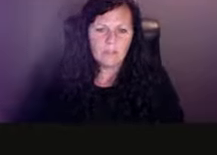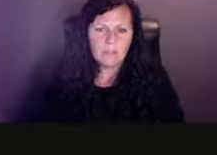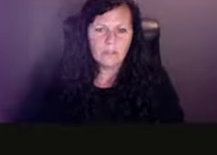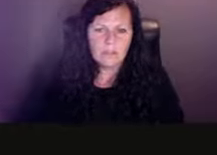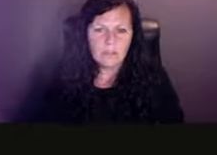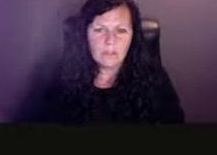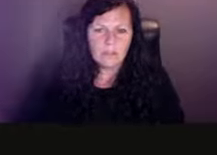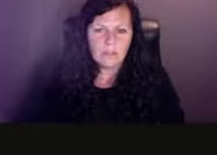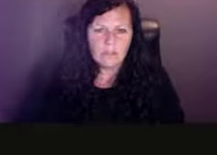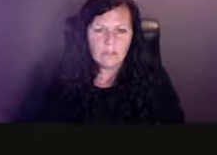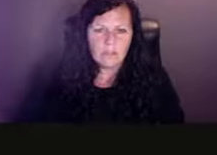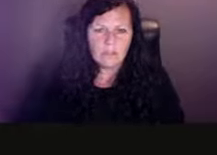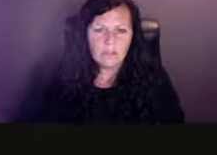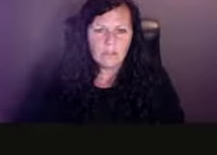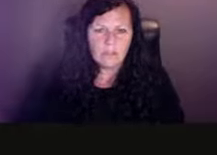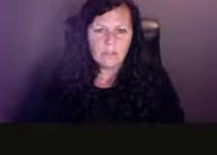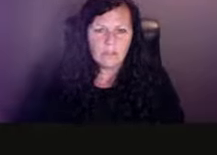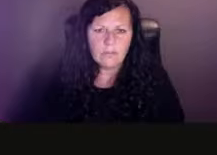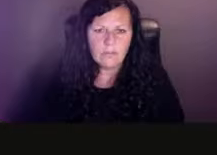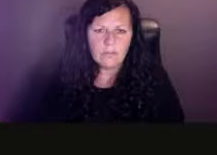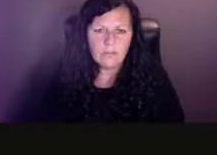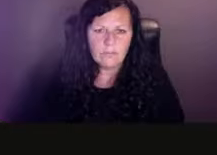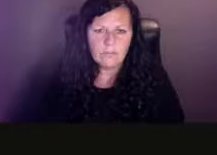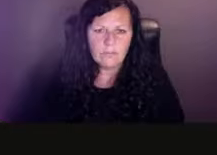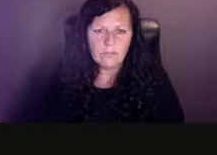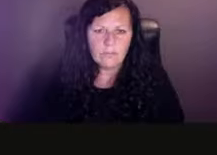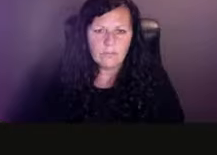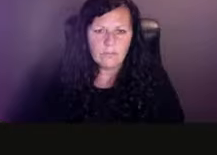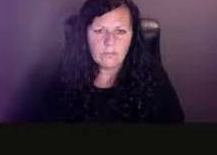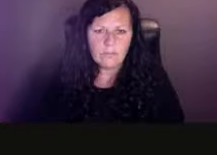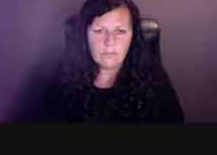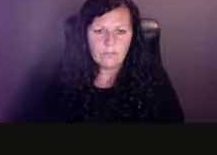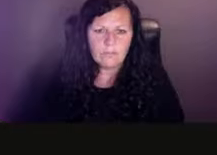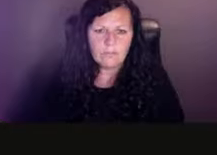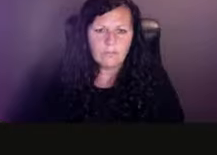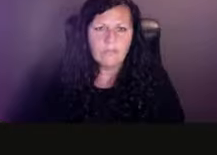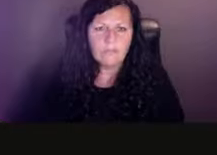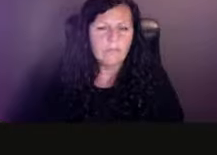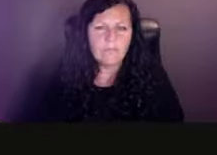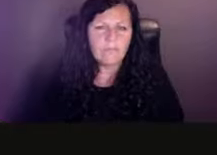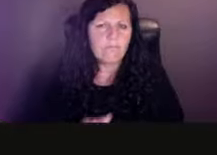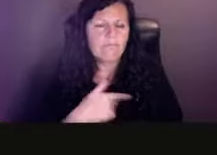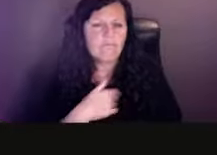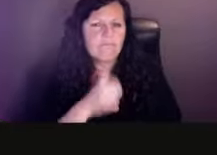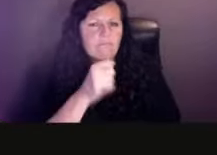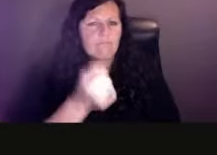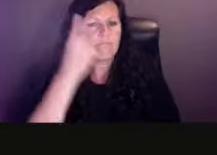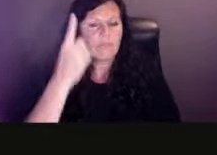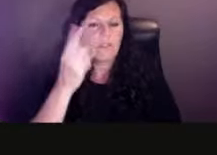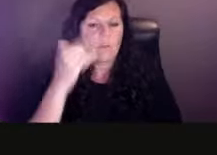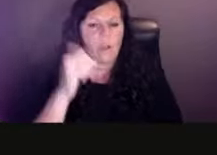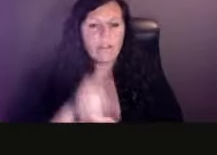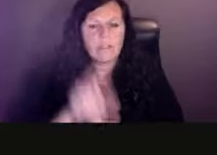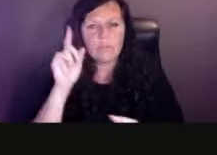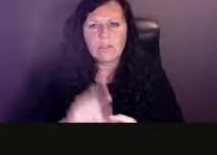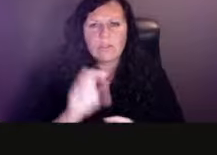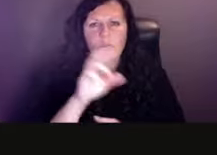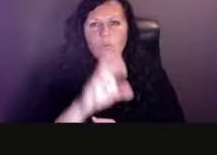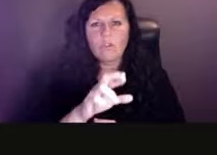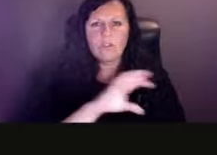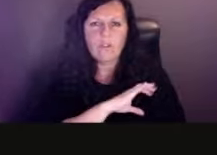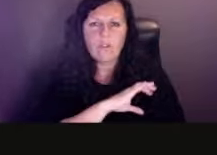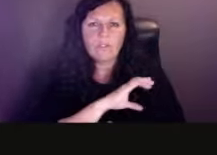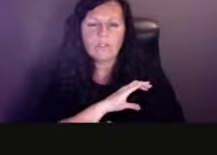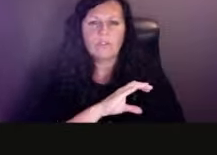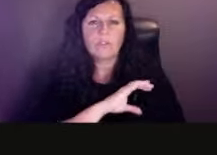I guess I don't really understand why the reduction or the officer or officers